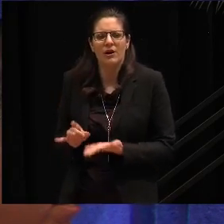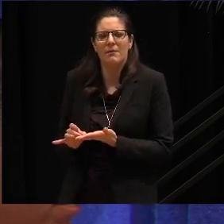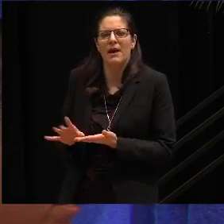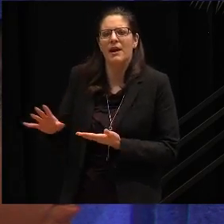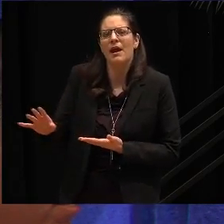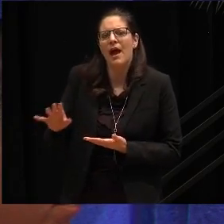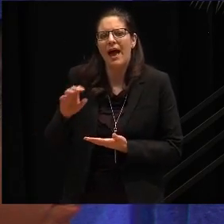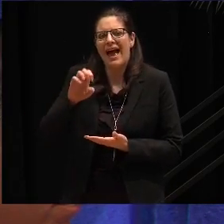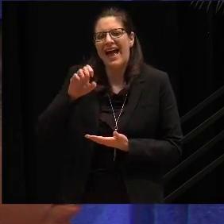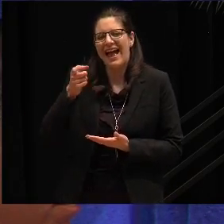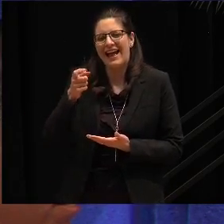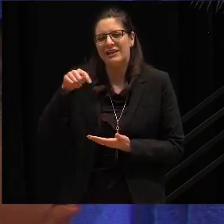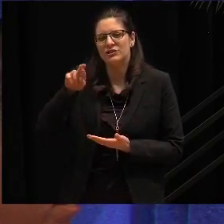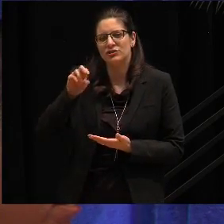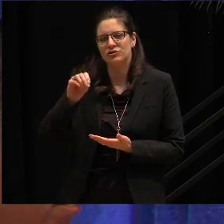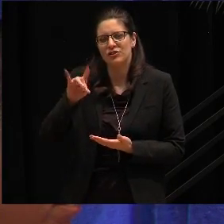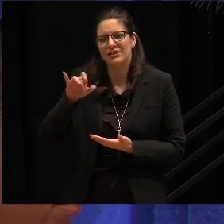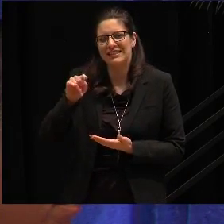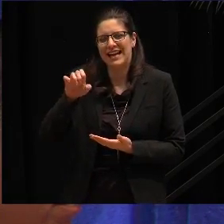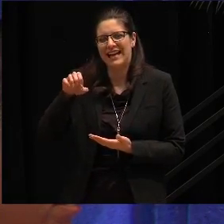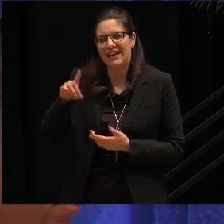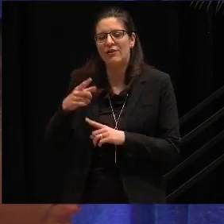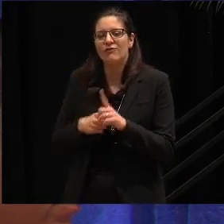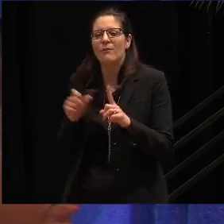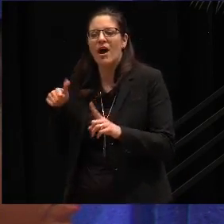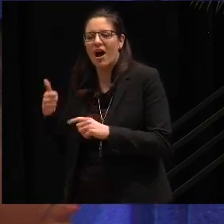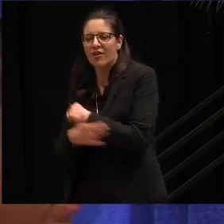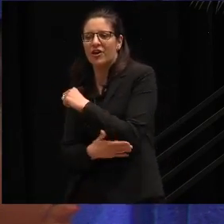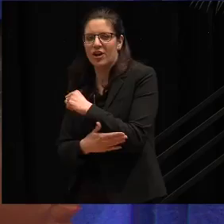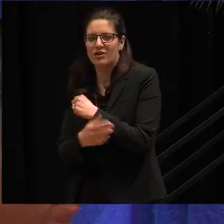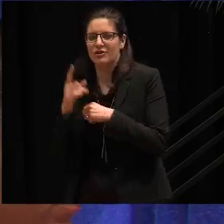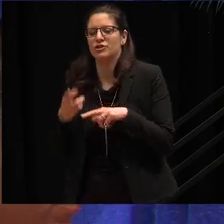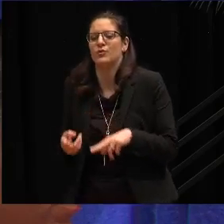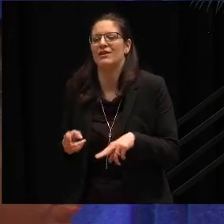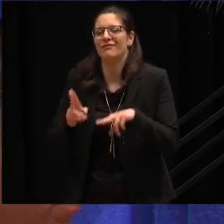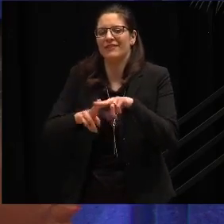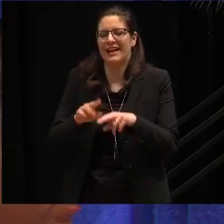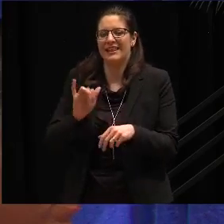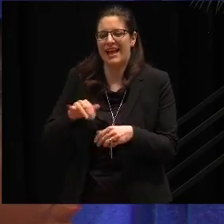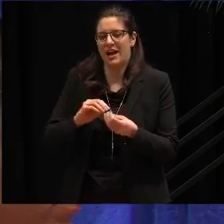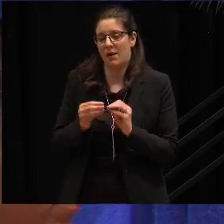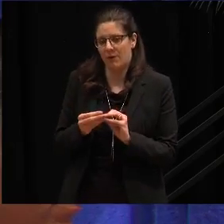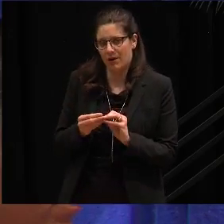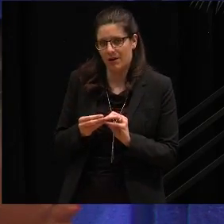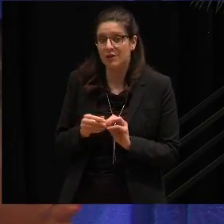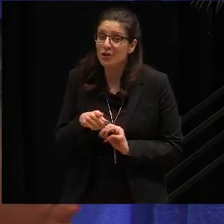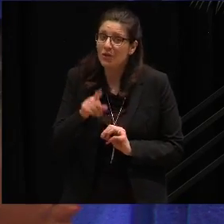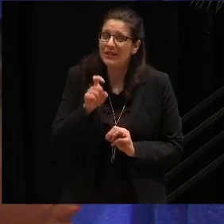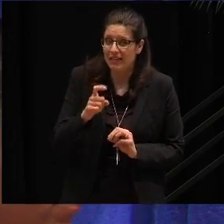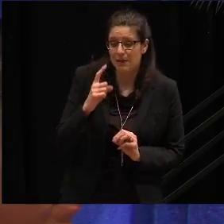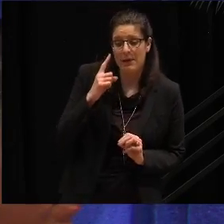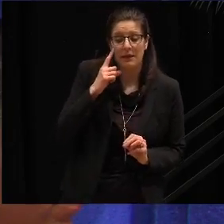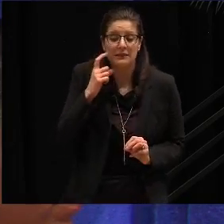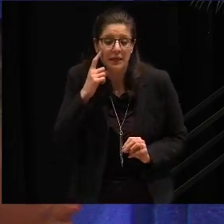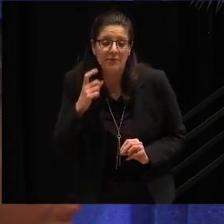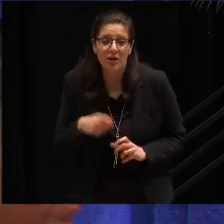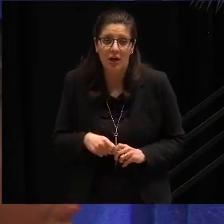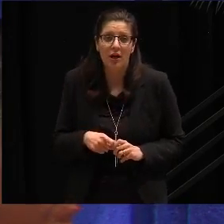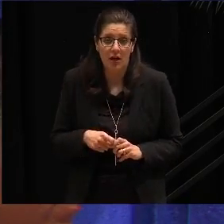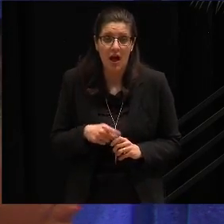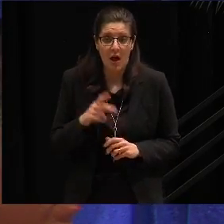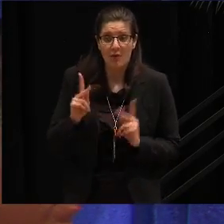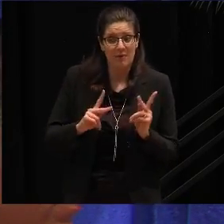from other countries in order to inflate the numbers. You have to be skeptical. And as a journalist who's disrespected, who